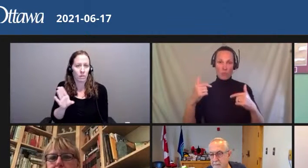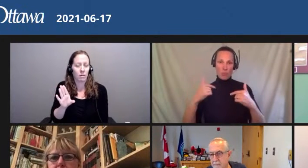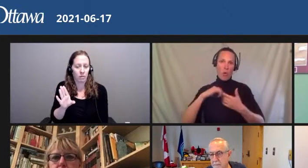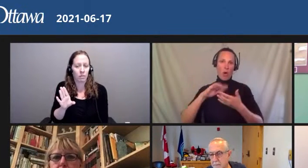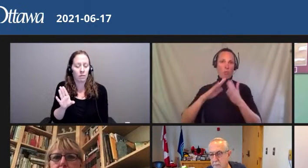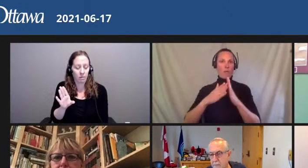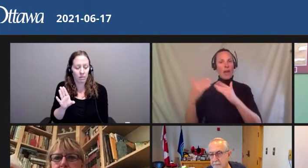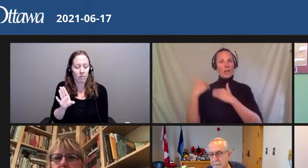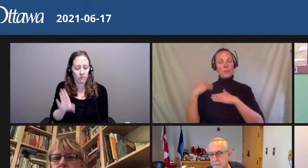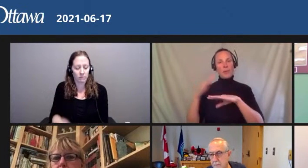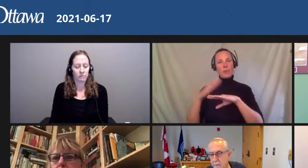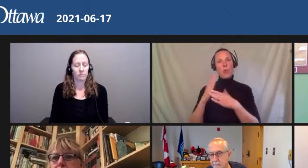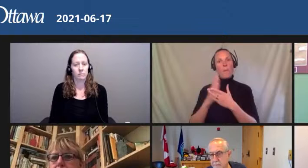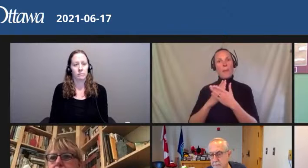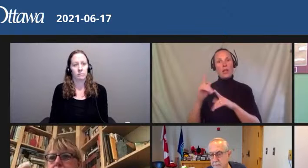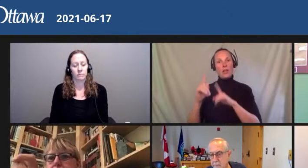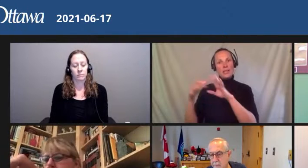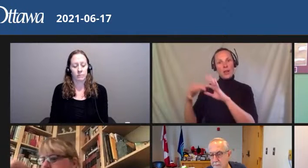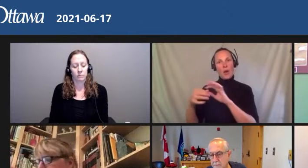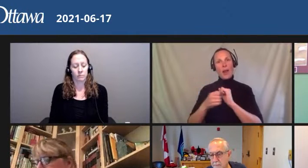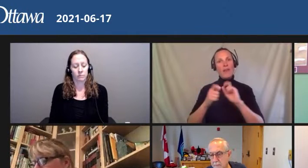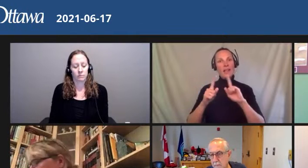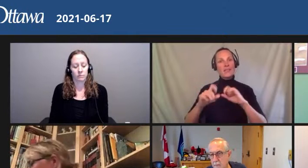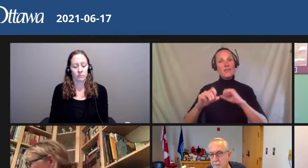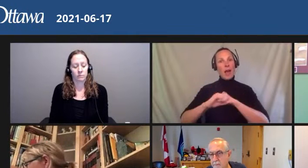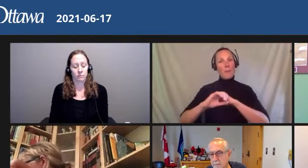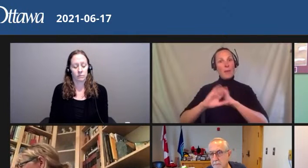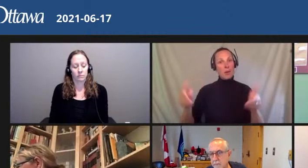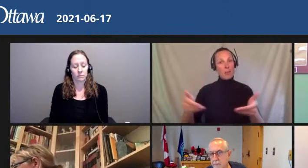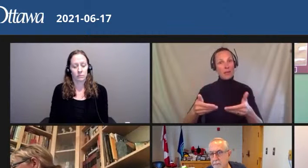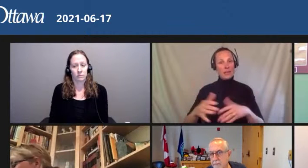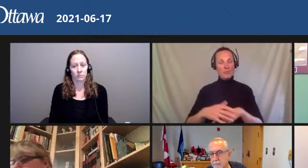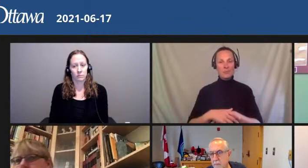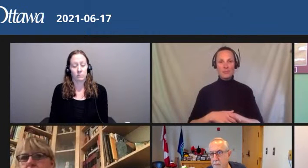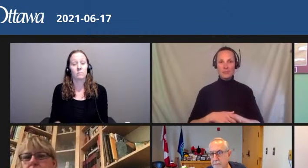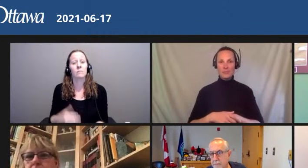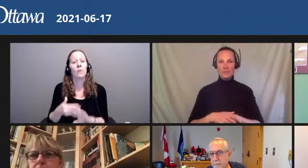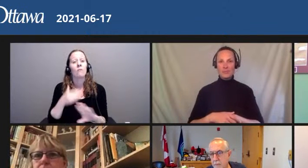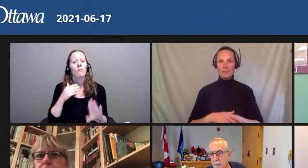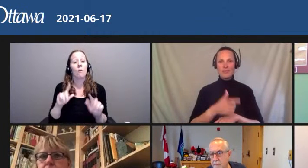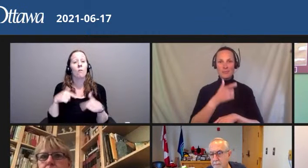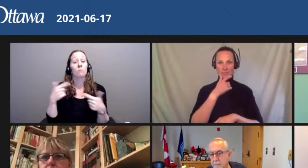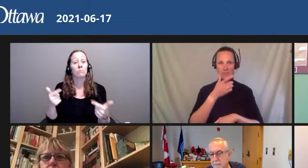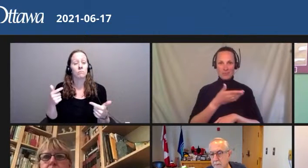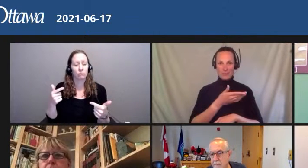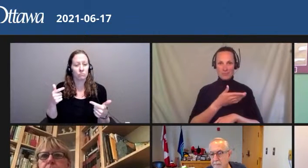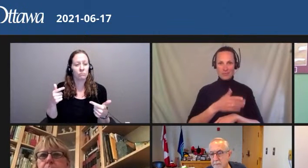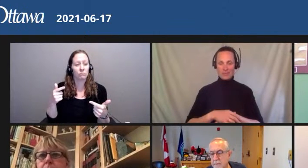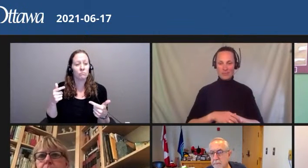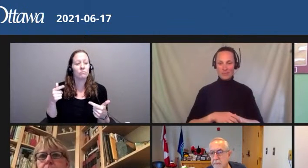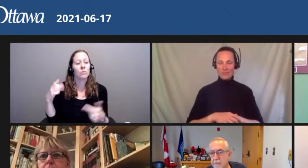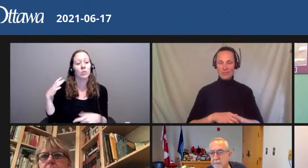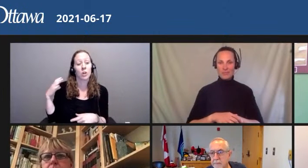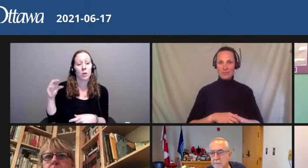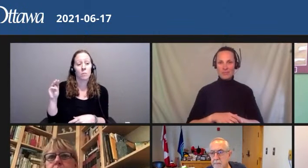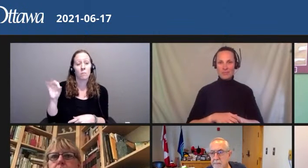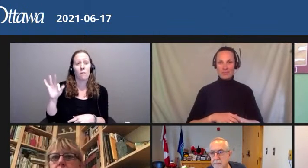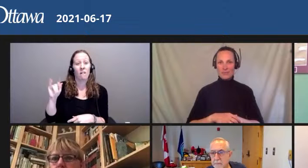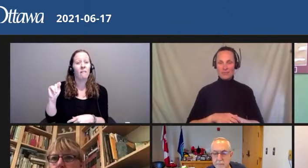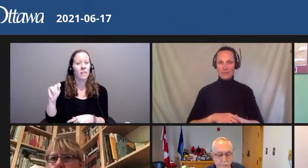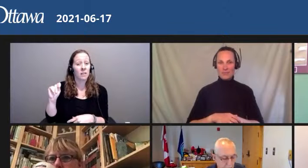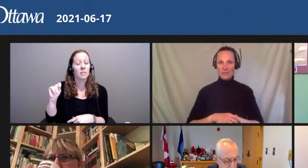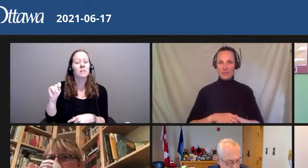ensuite une autre période de questions destinée aux médias. Before I pass things over to Chair Moffatt, I'd like to go over a few